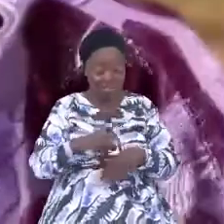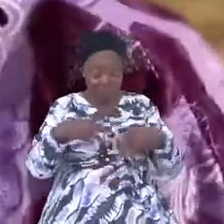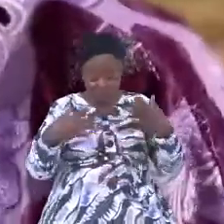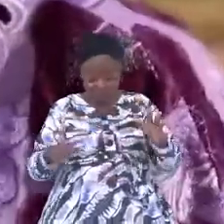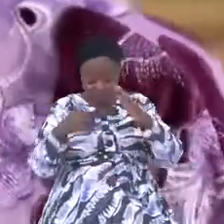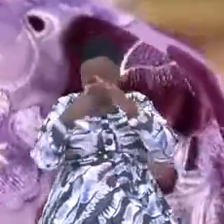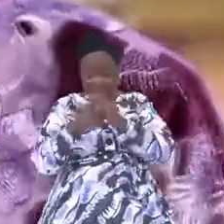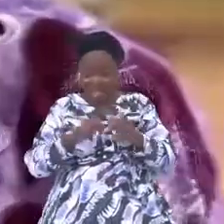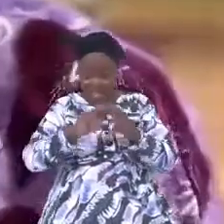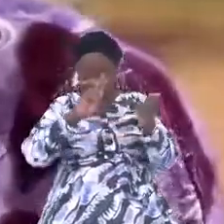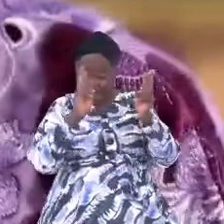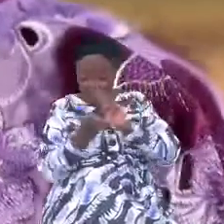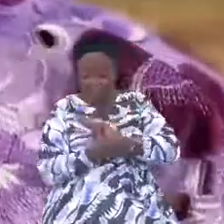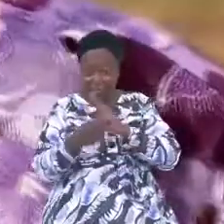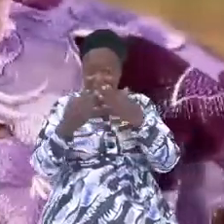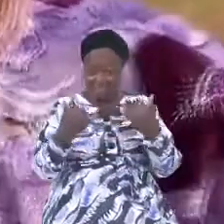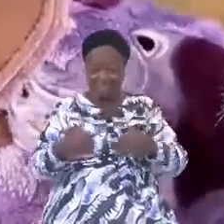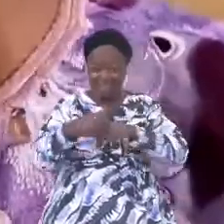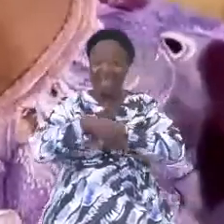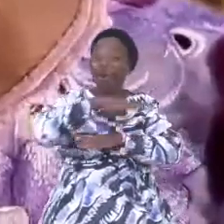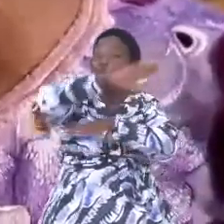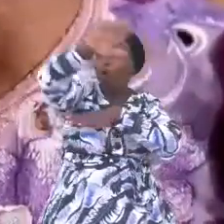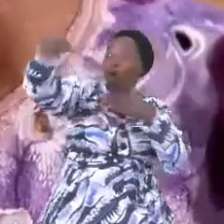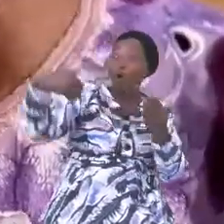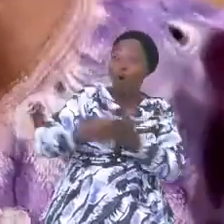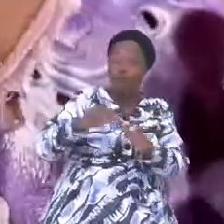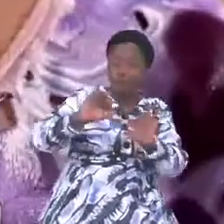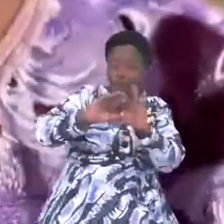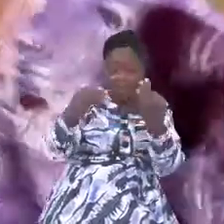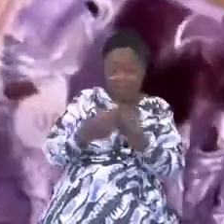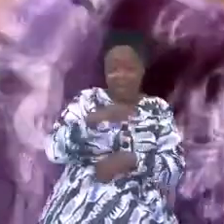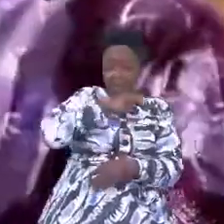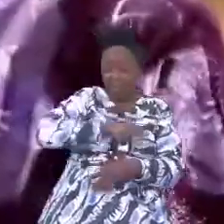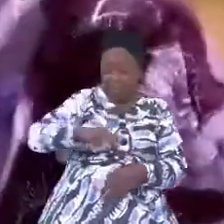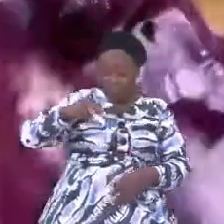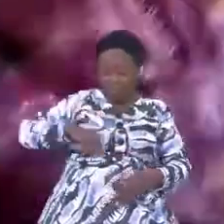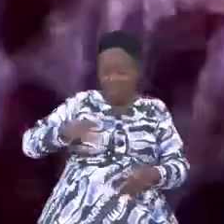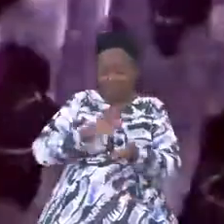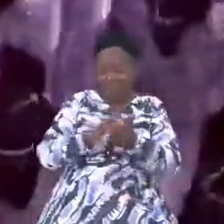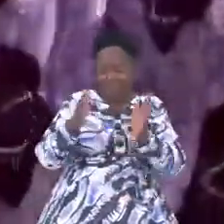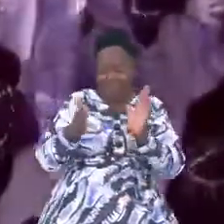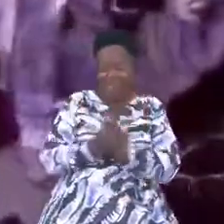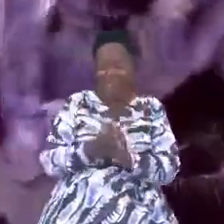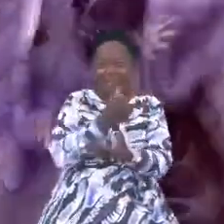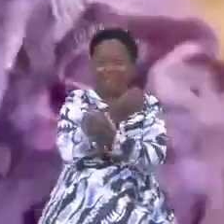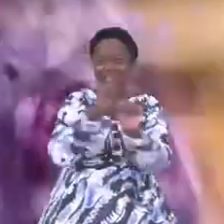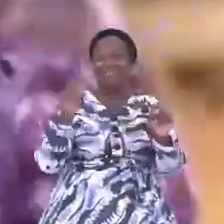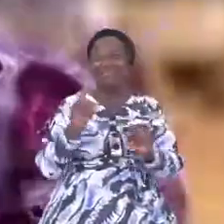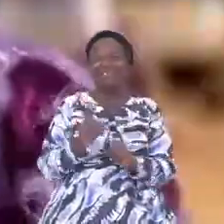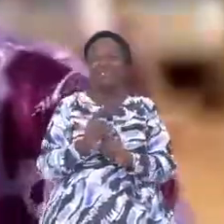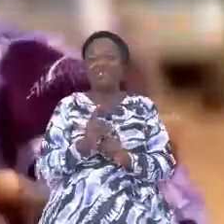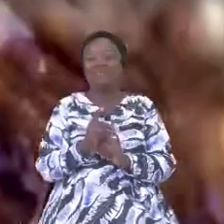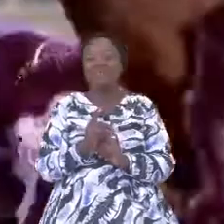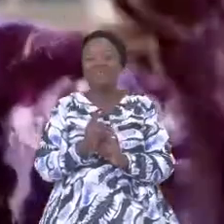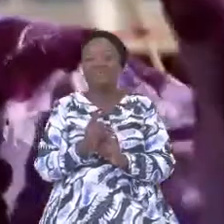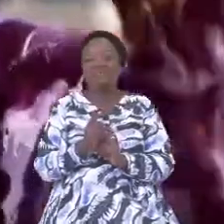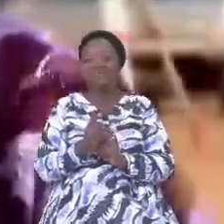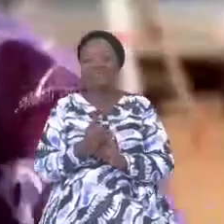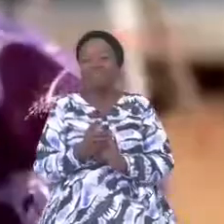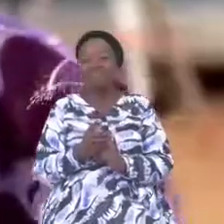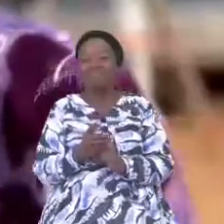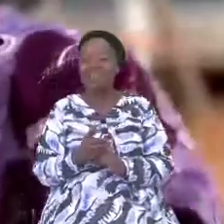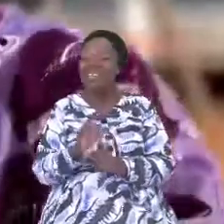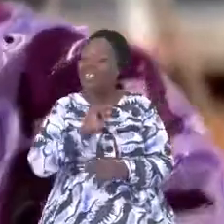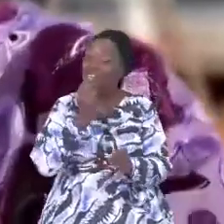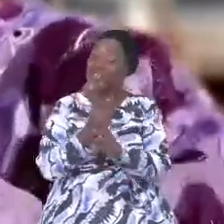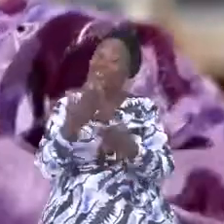I repent, all of them come back. So, all my family, everybody, they praise God. And they beg you, Pastor